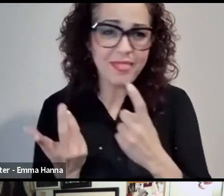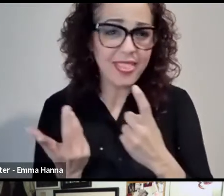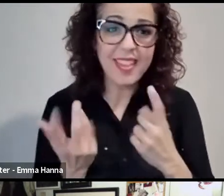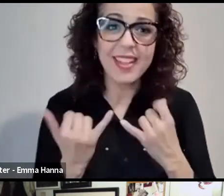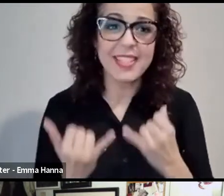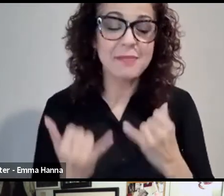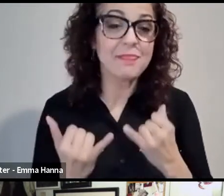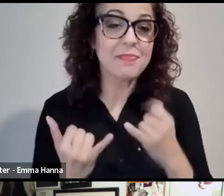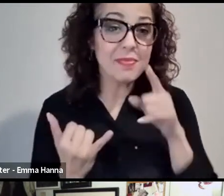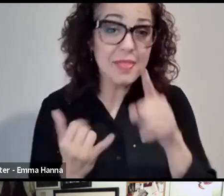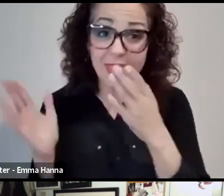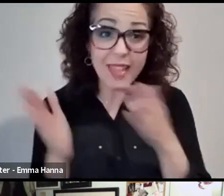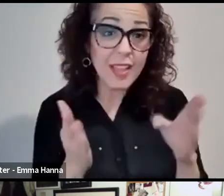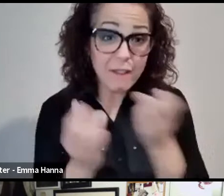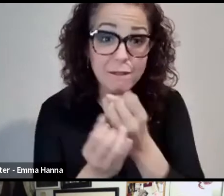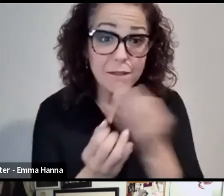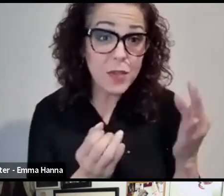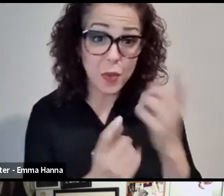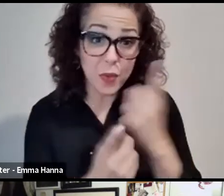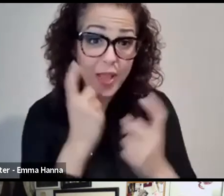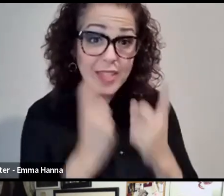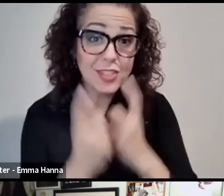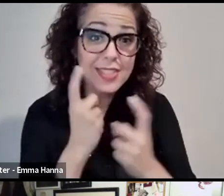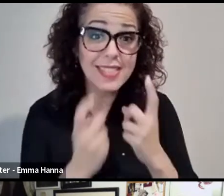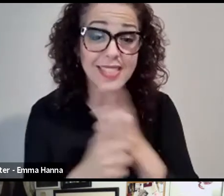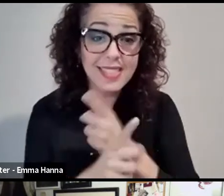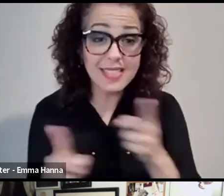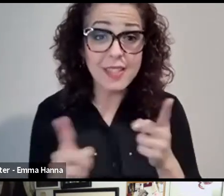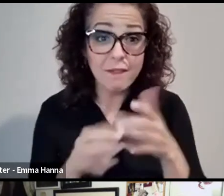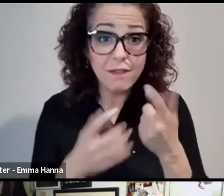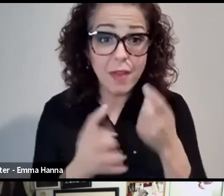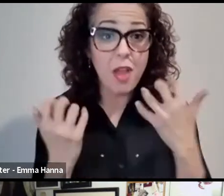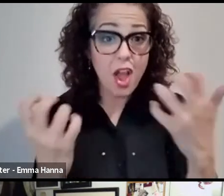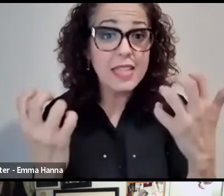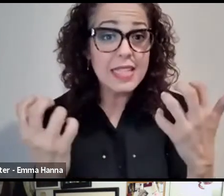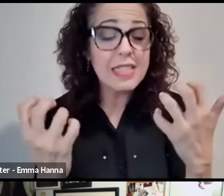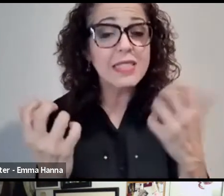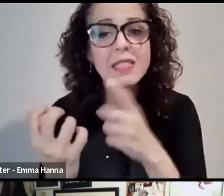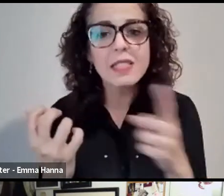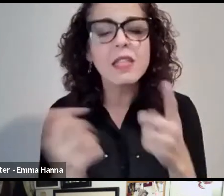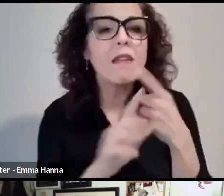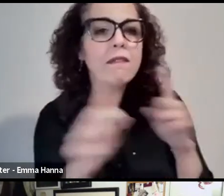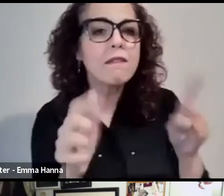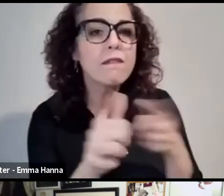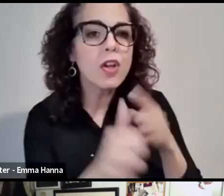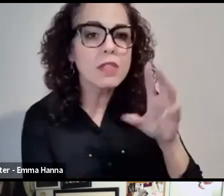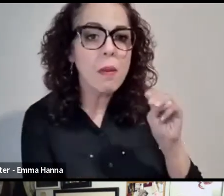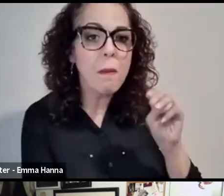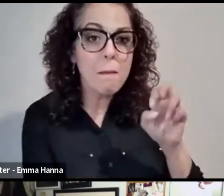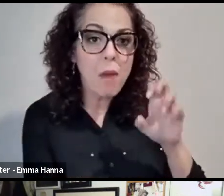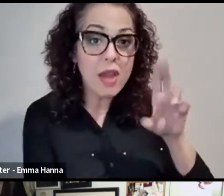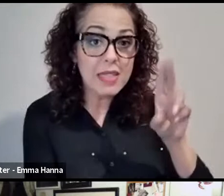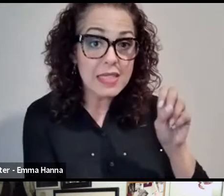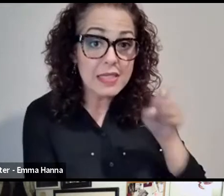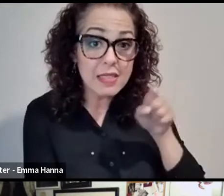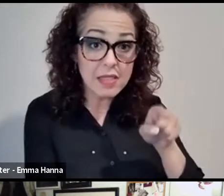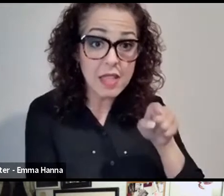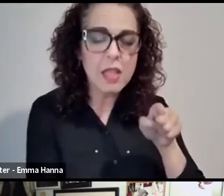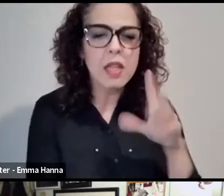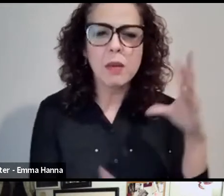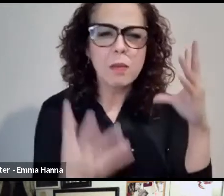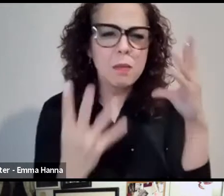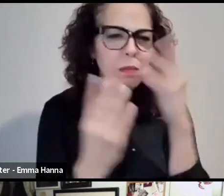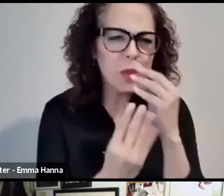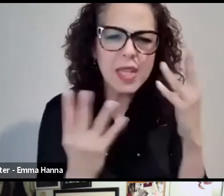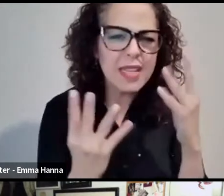now go to a couple questions we have from our audience. First one from Marcus Hoffman, and he says, beauty is such a central